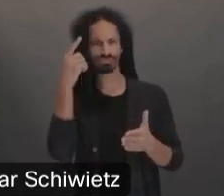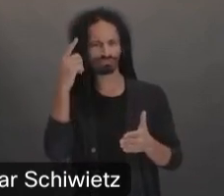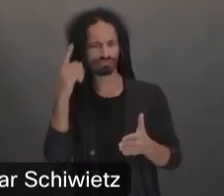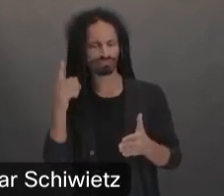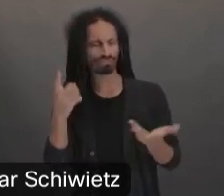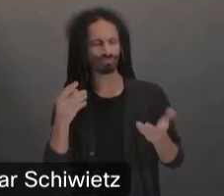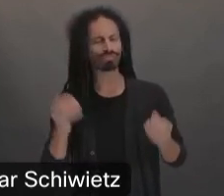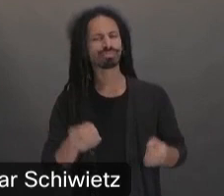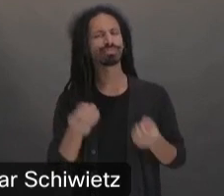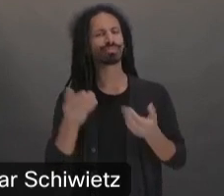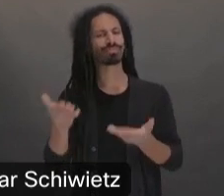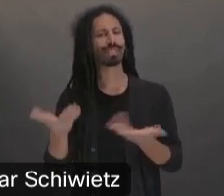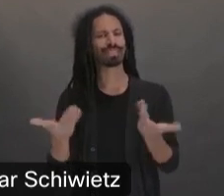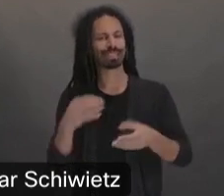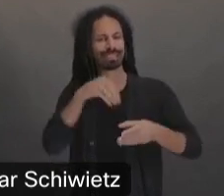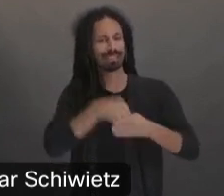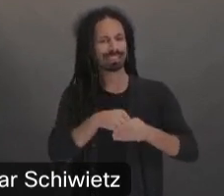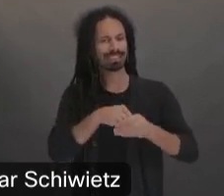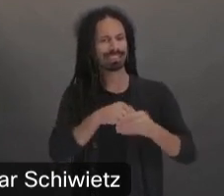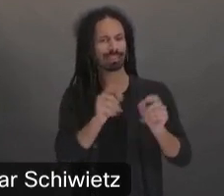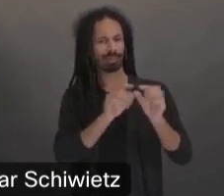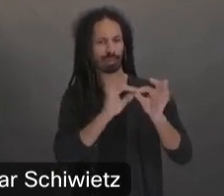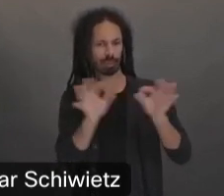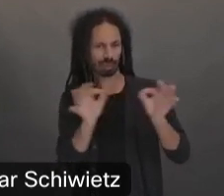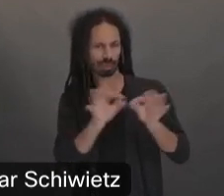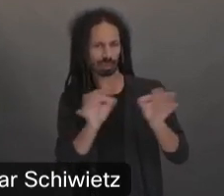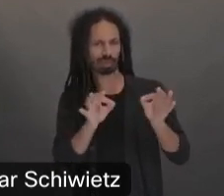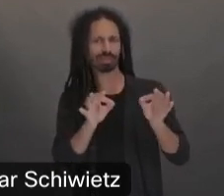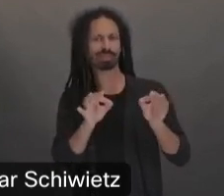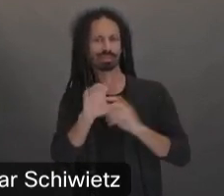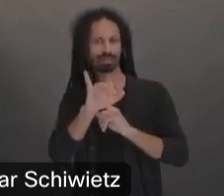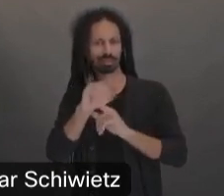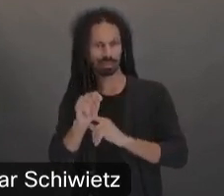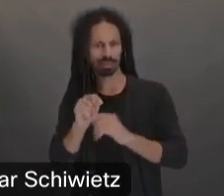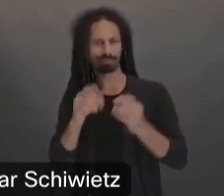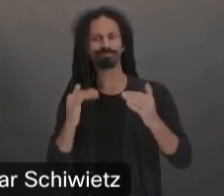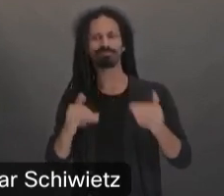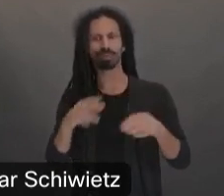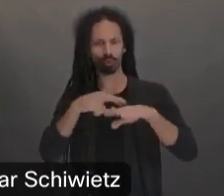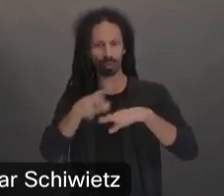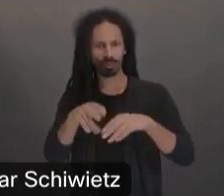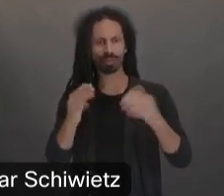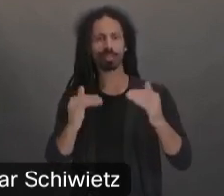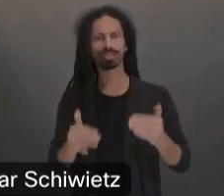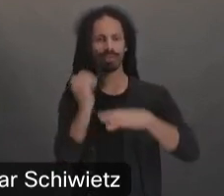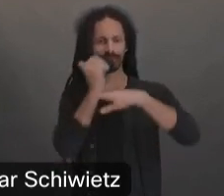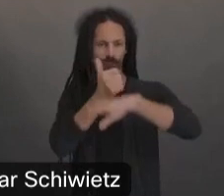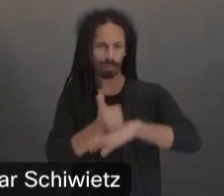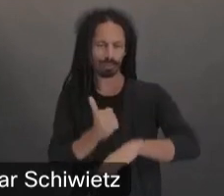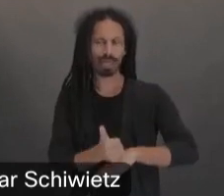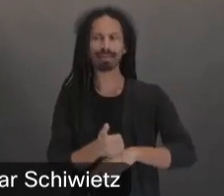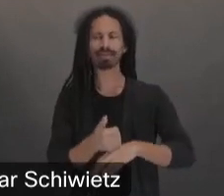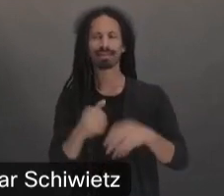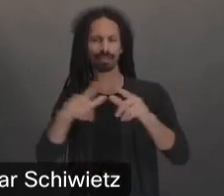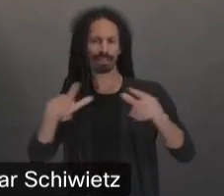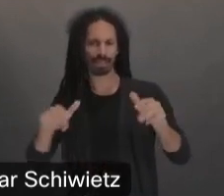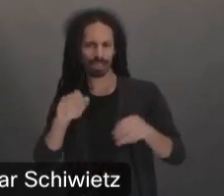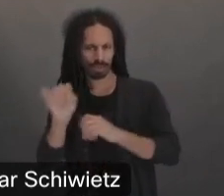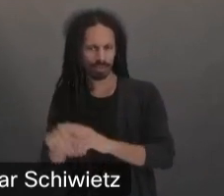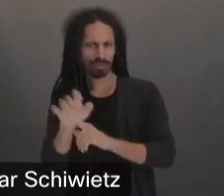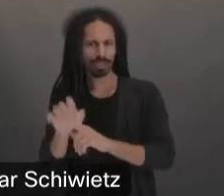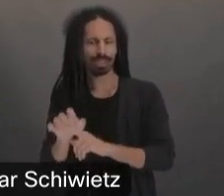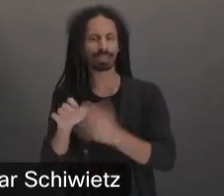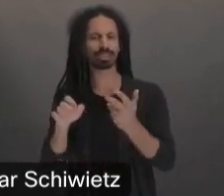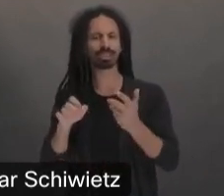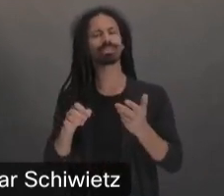providing in-text citations, references, formatting, language, and style. So giving guidance on